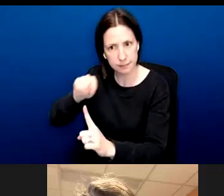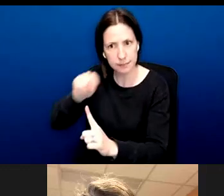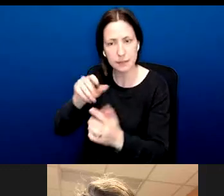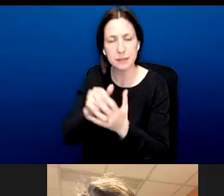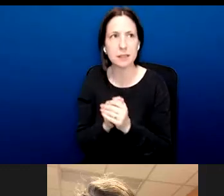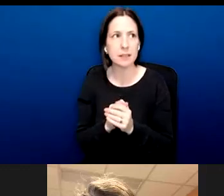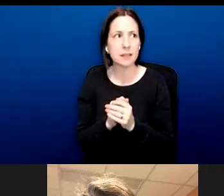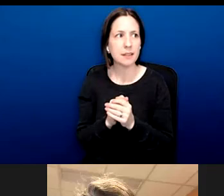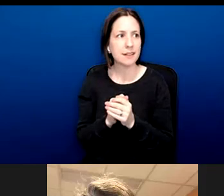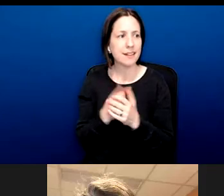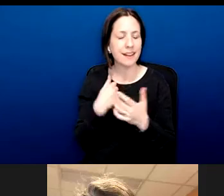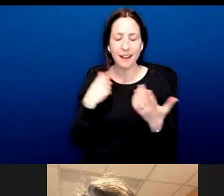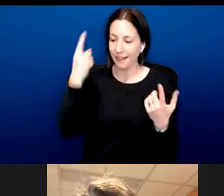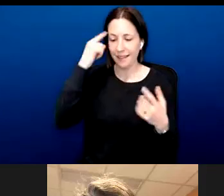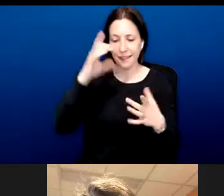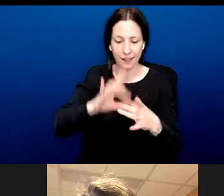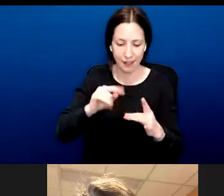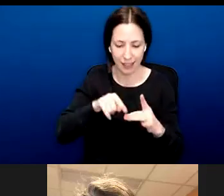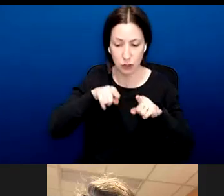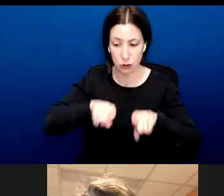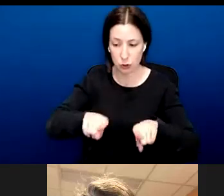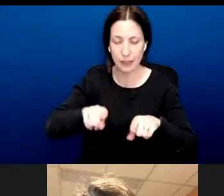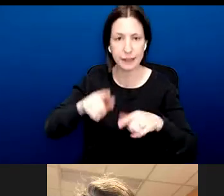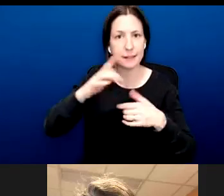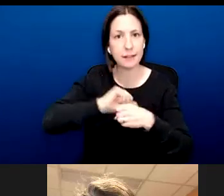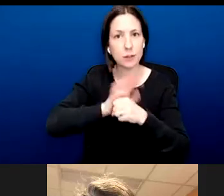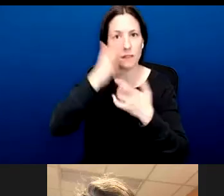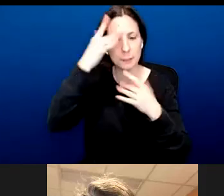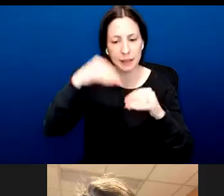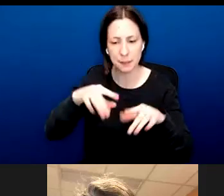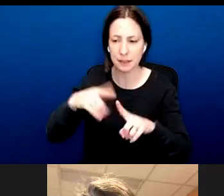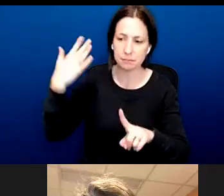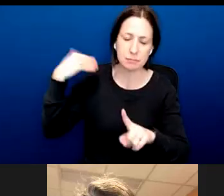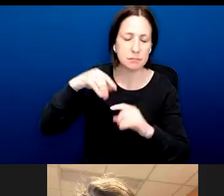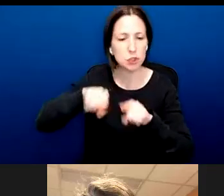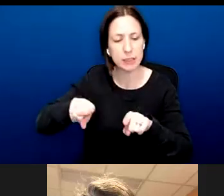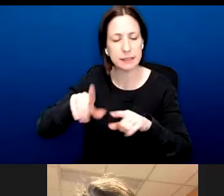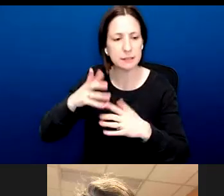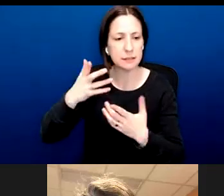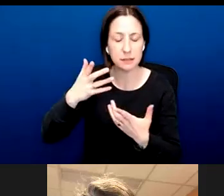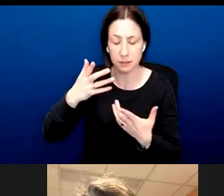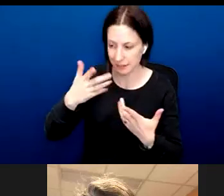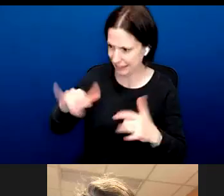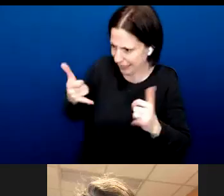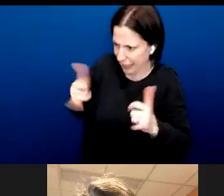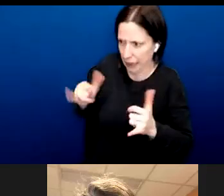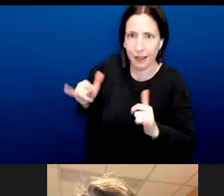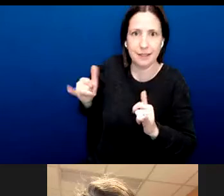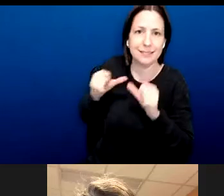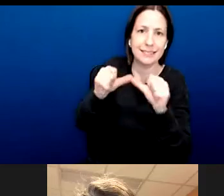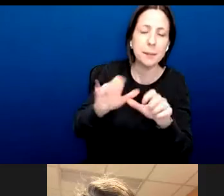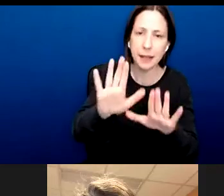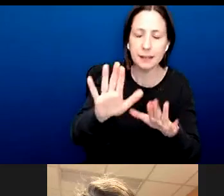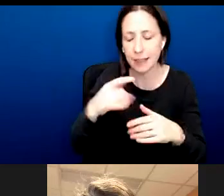during the COVID pandemic, although it's like it ended, but it hasn't ended. But most recently, I feel like a couple months